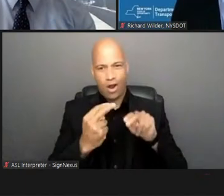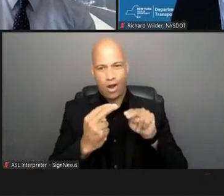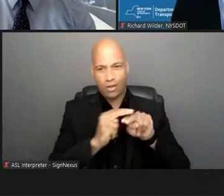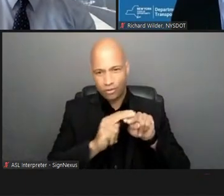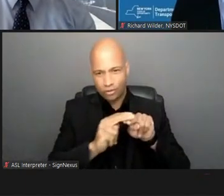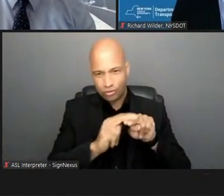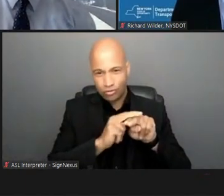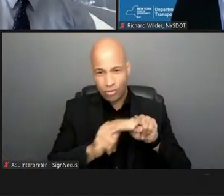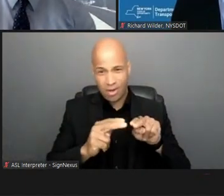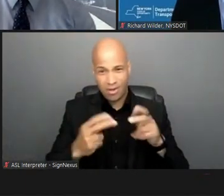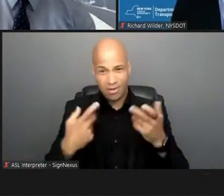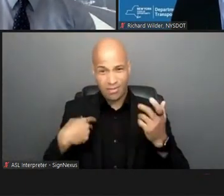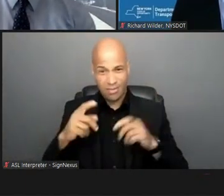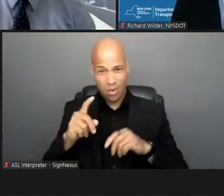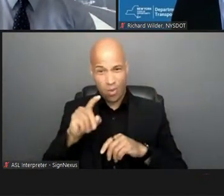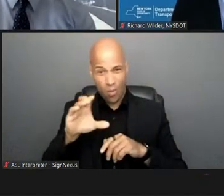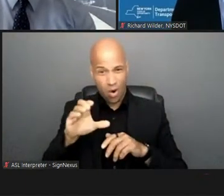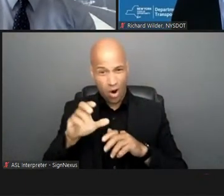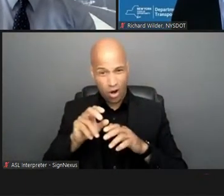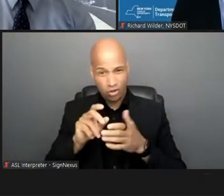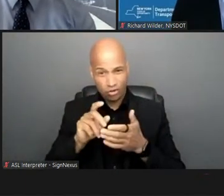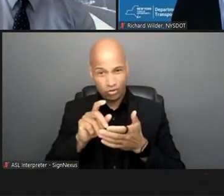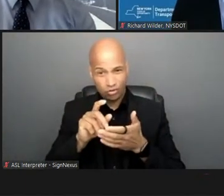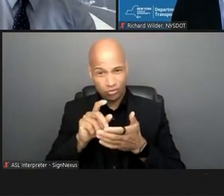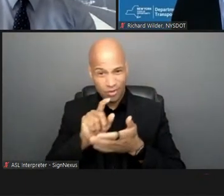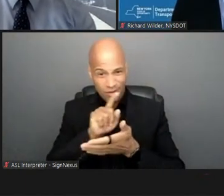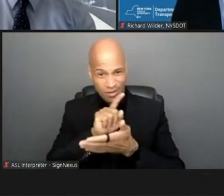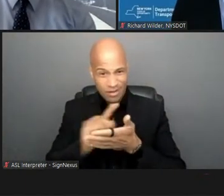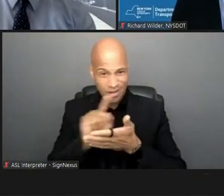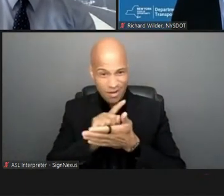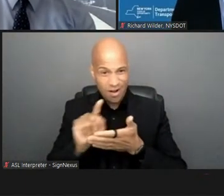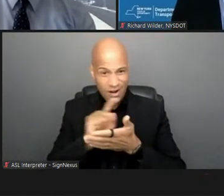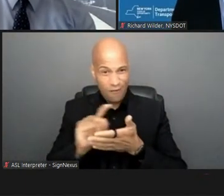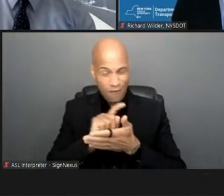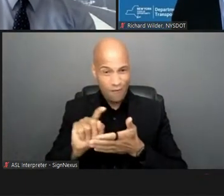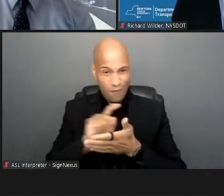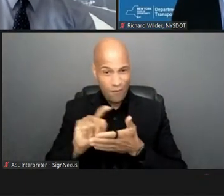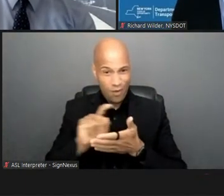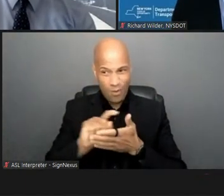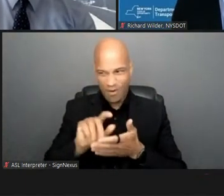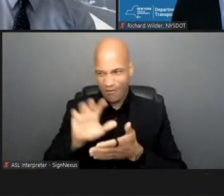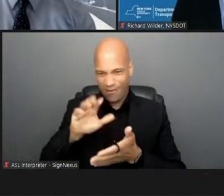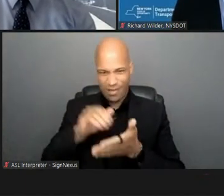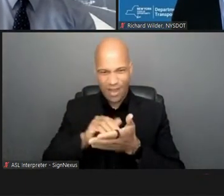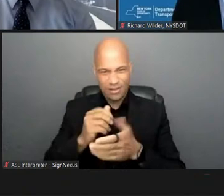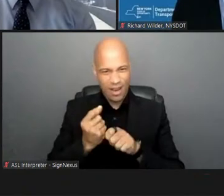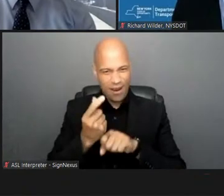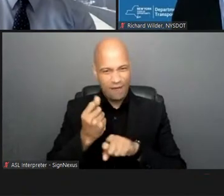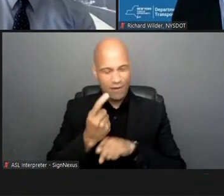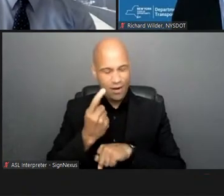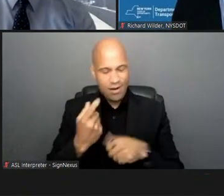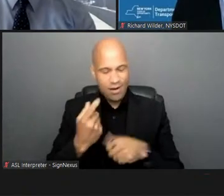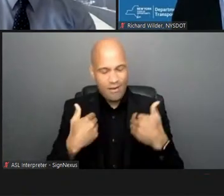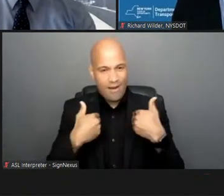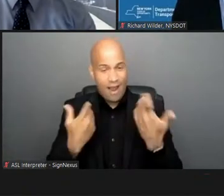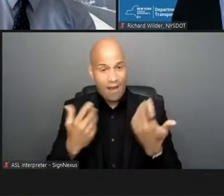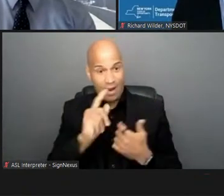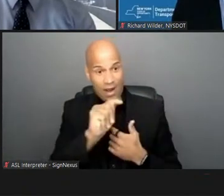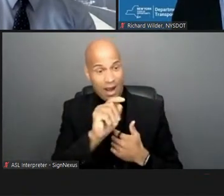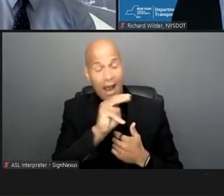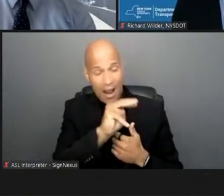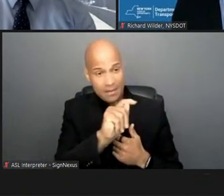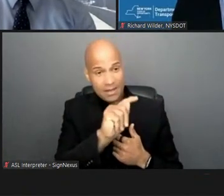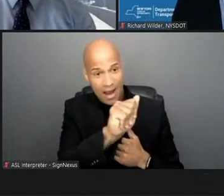to pay upwards of a hundred dollars a week that's five thousand dollars a year I don't have to feed my children the MTA wants money the